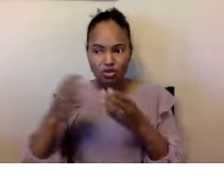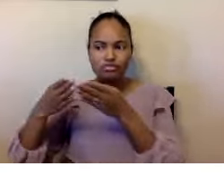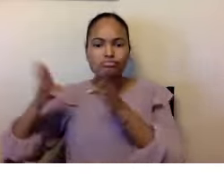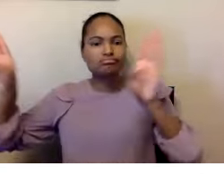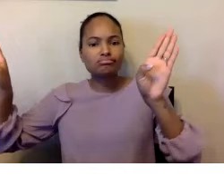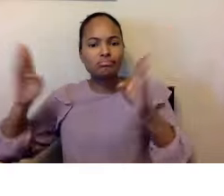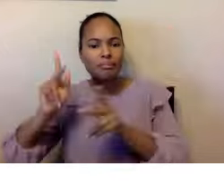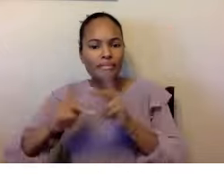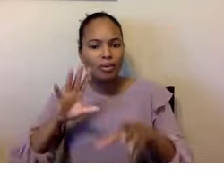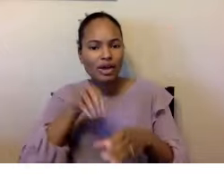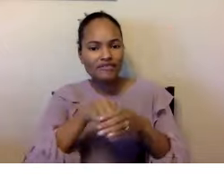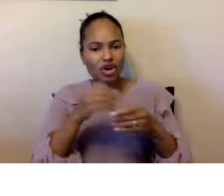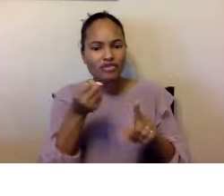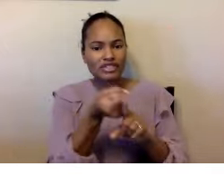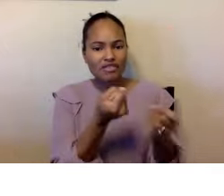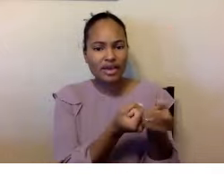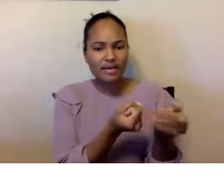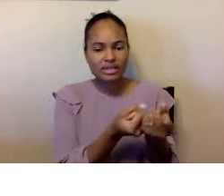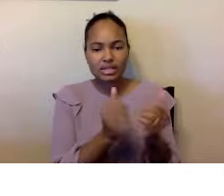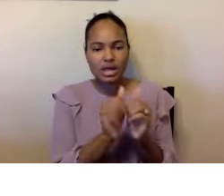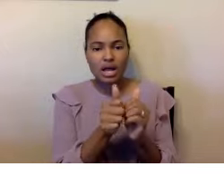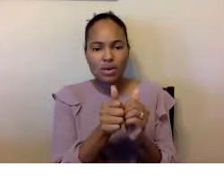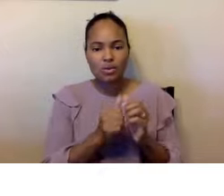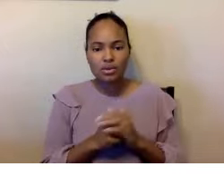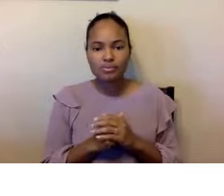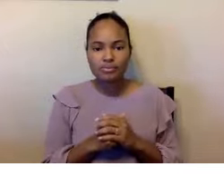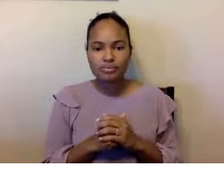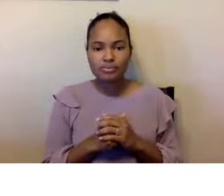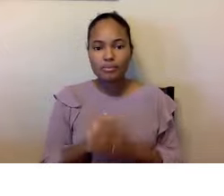movement? What do you think, Bernard?